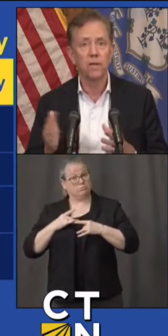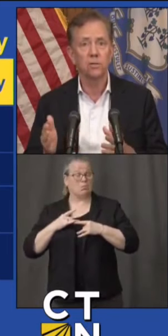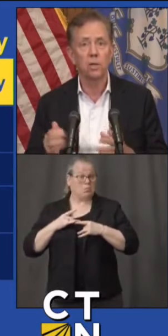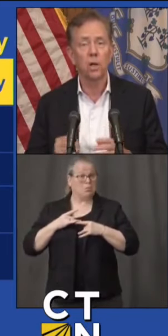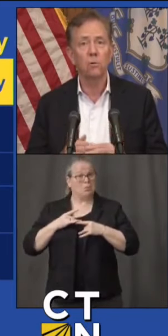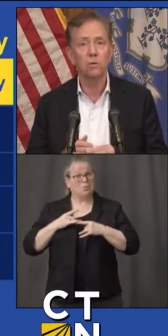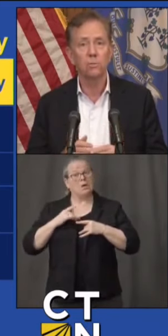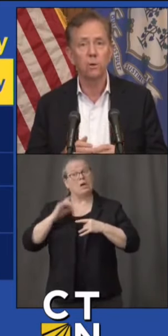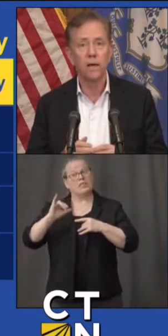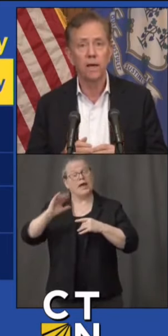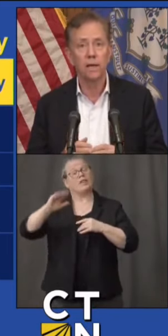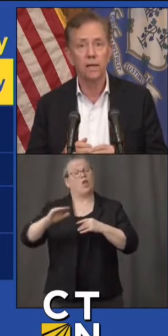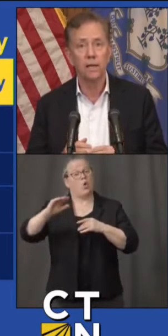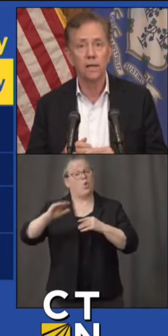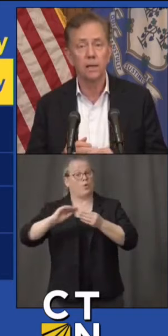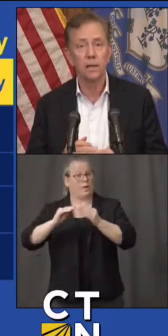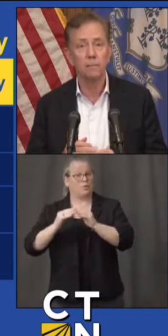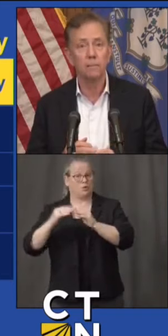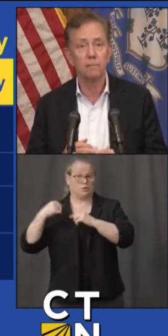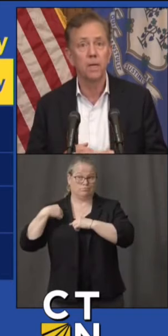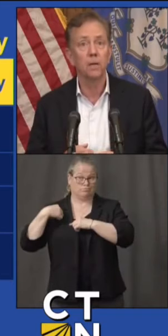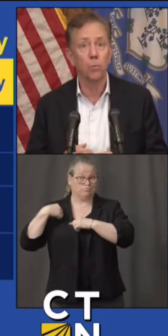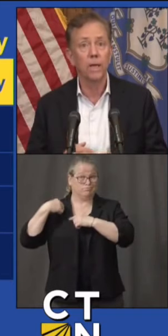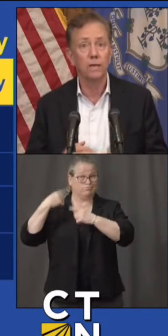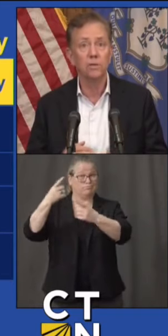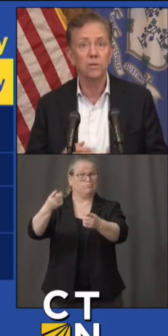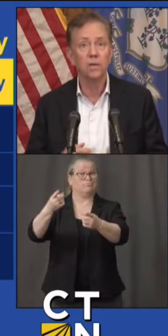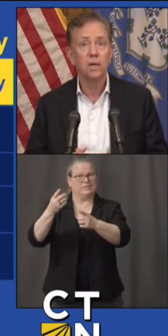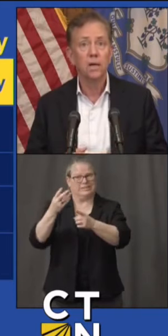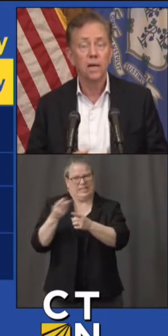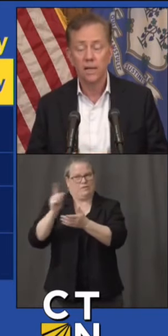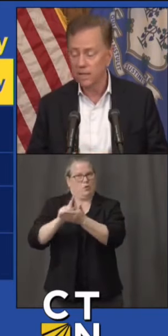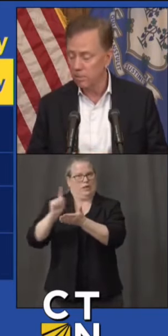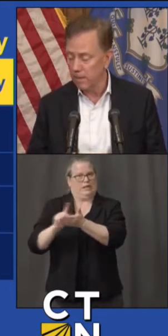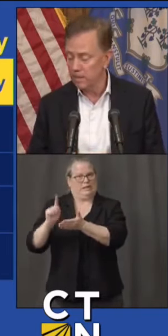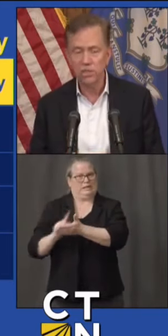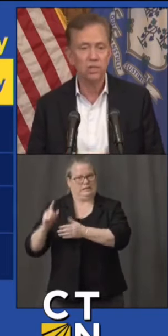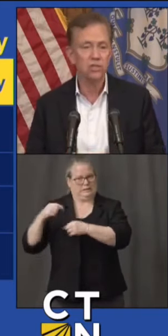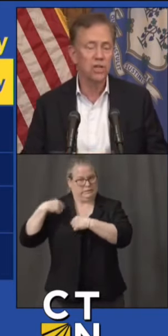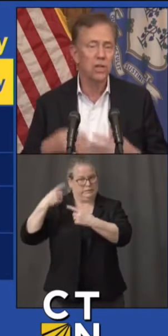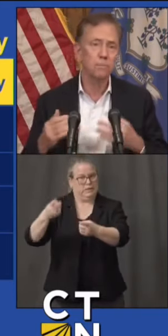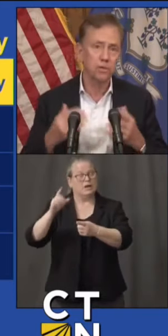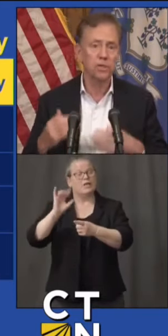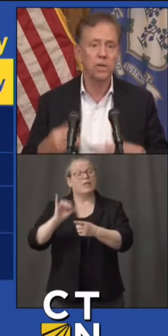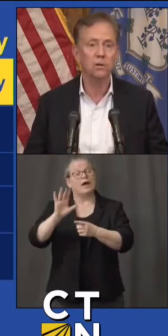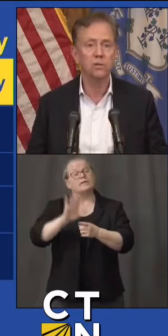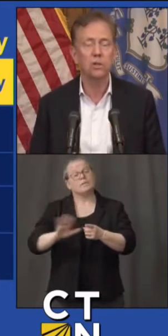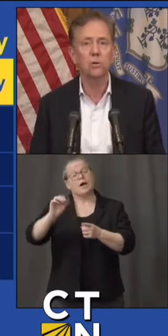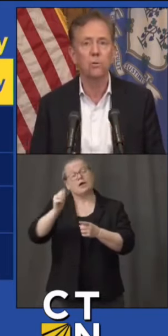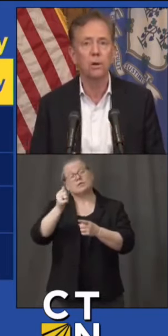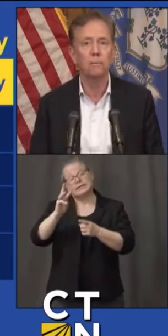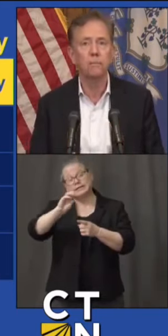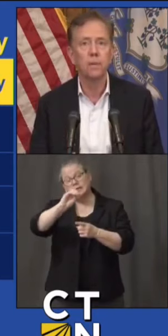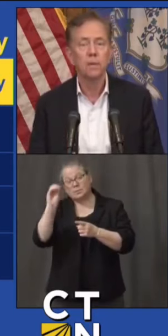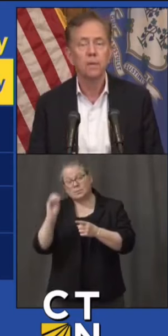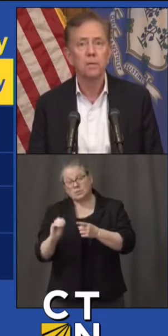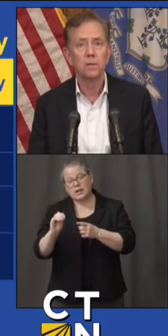315 is the lowest we've had in weeks, and that's about a 16% or